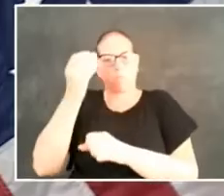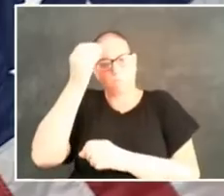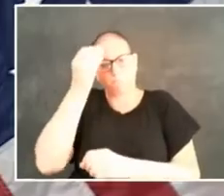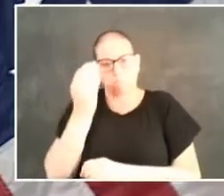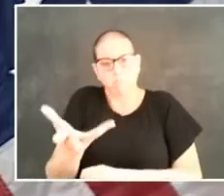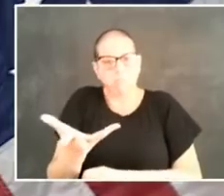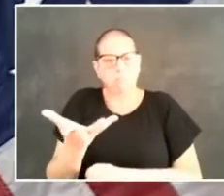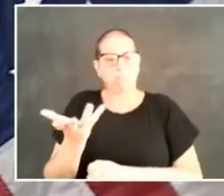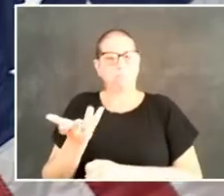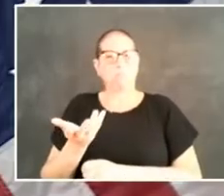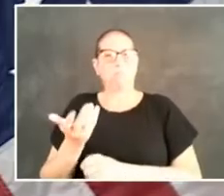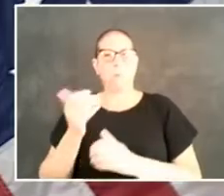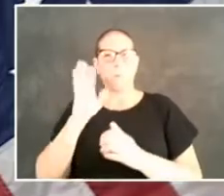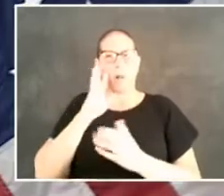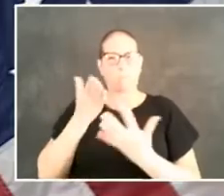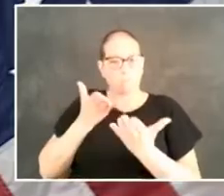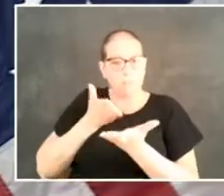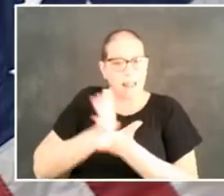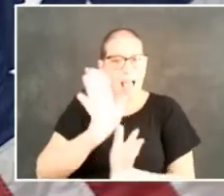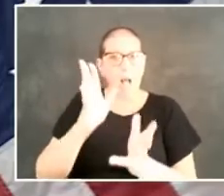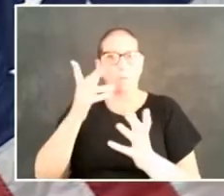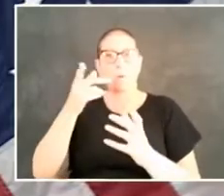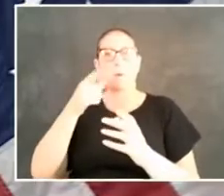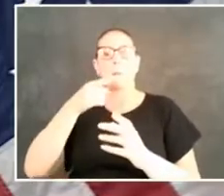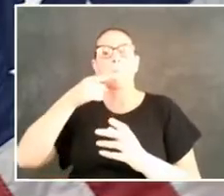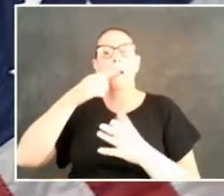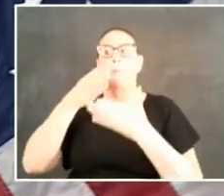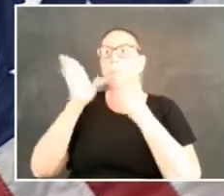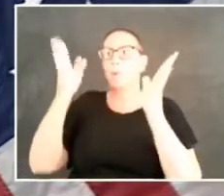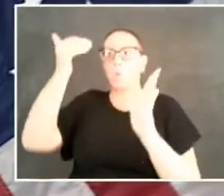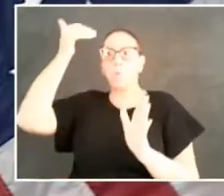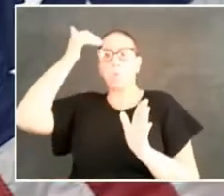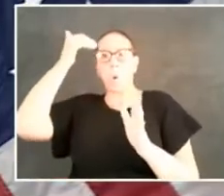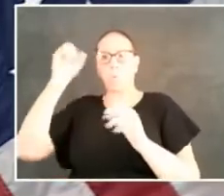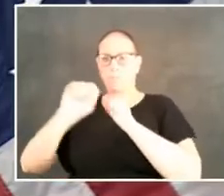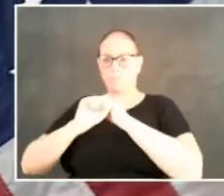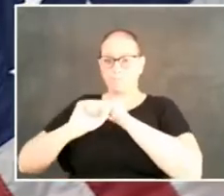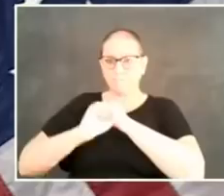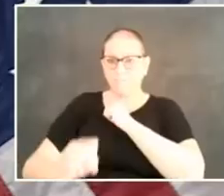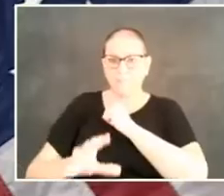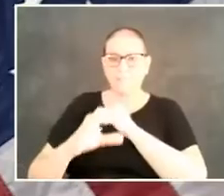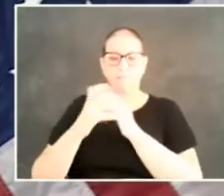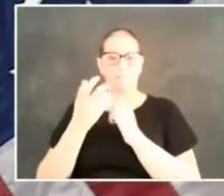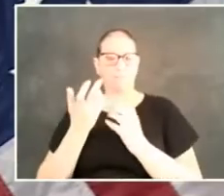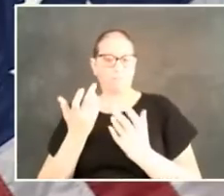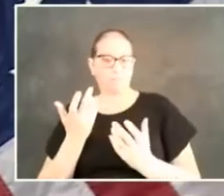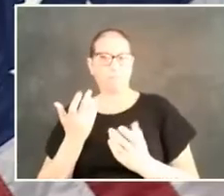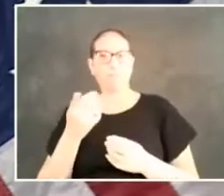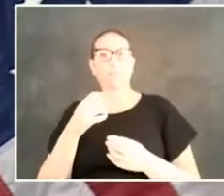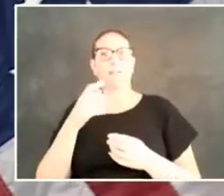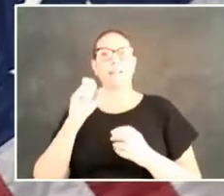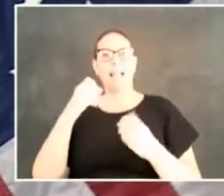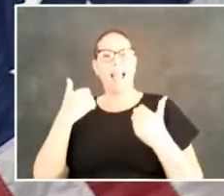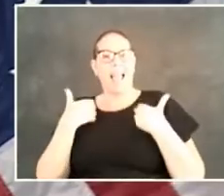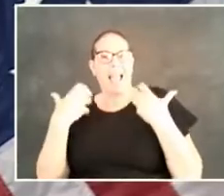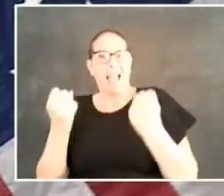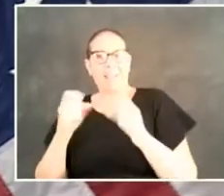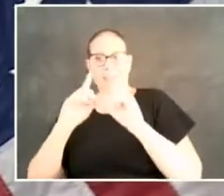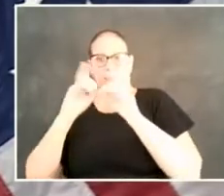campaign? Will the health department reach out to them? Is the health department even aware of every single person or merchant that needs to